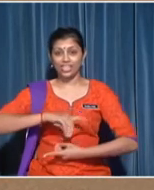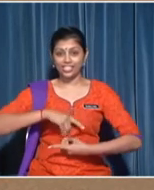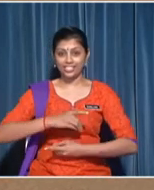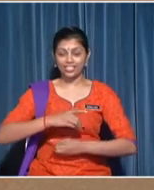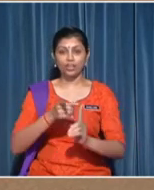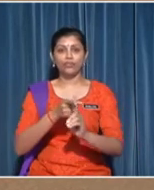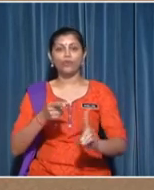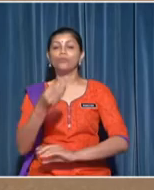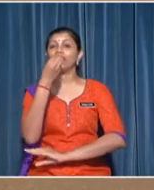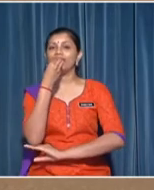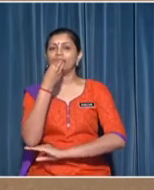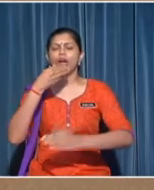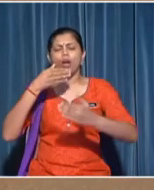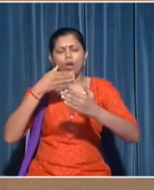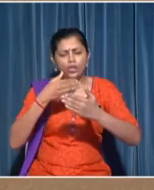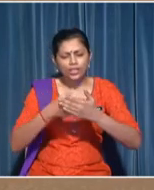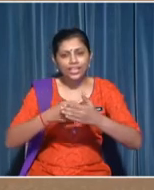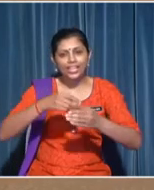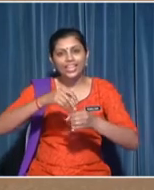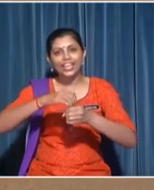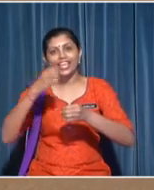it exits from the body.